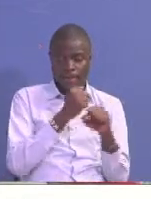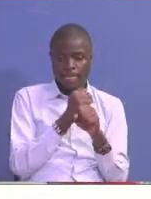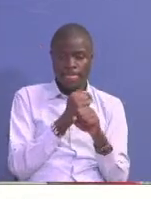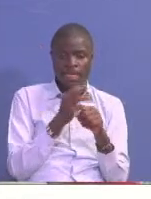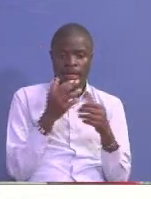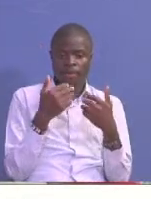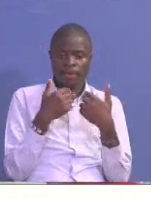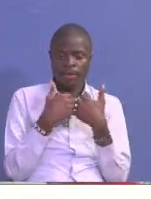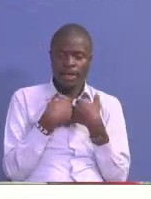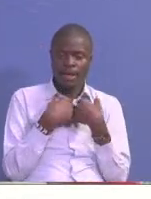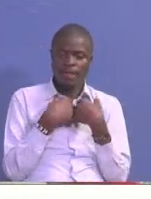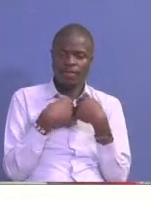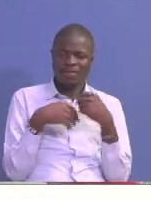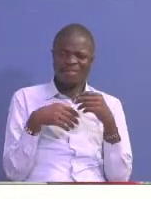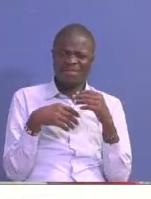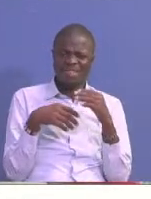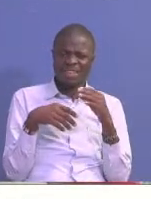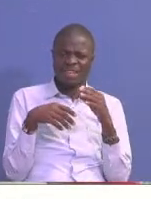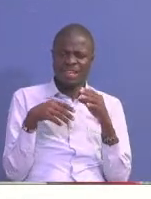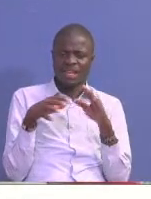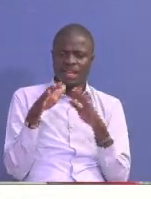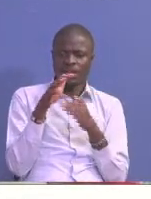we had a total of